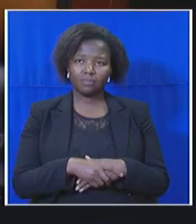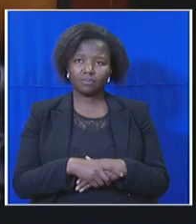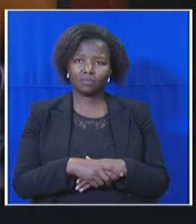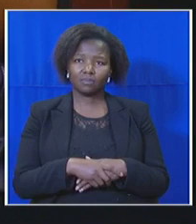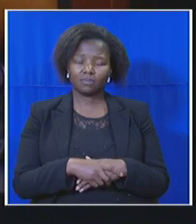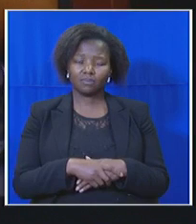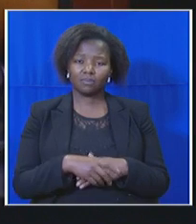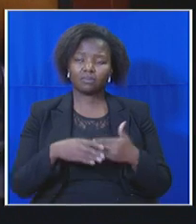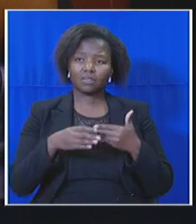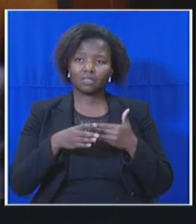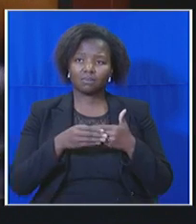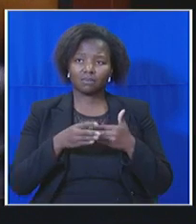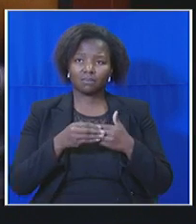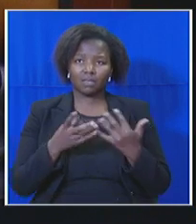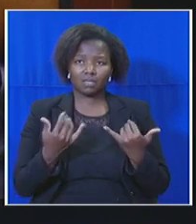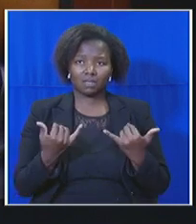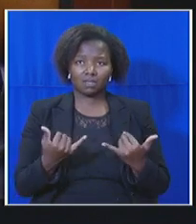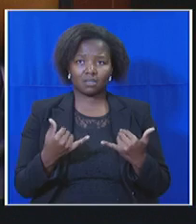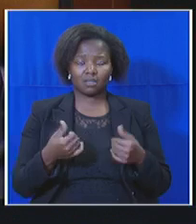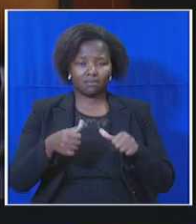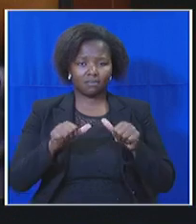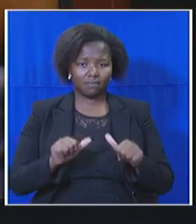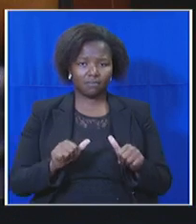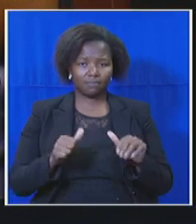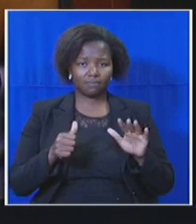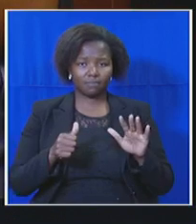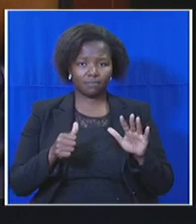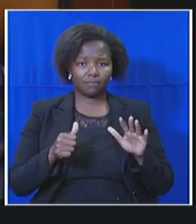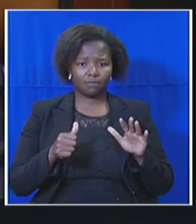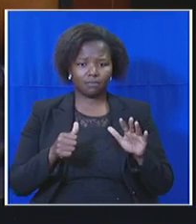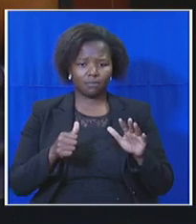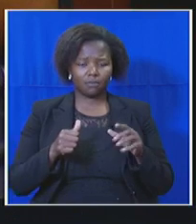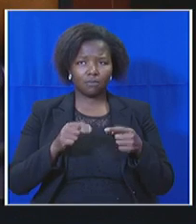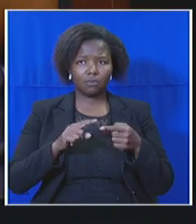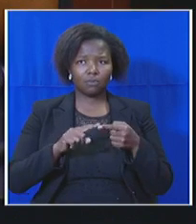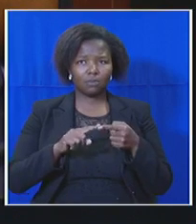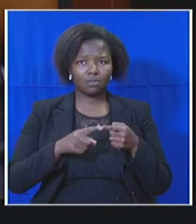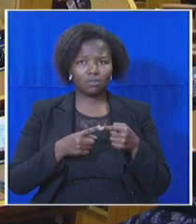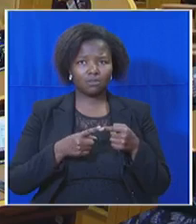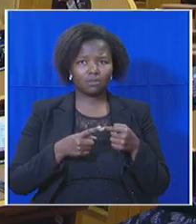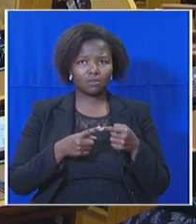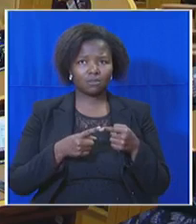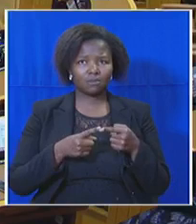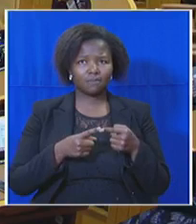Honorable members, the Secretary will read the first order of the day.